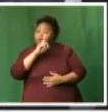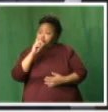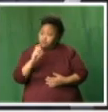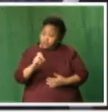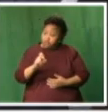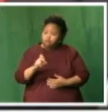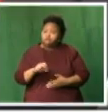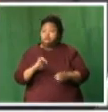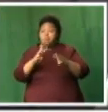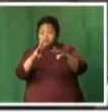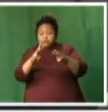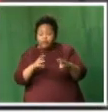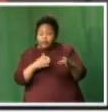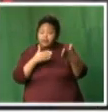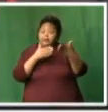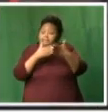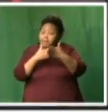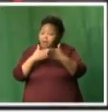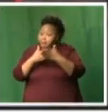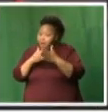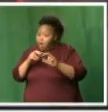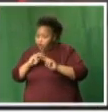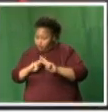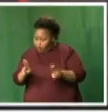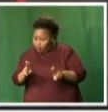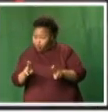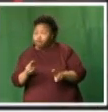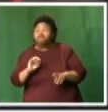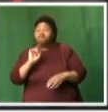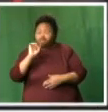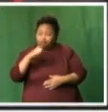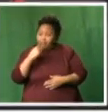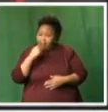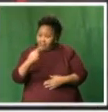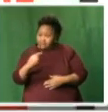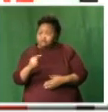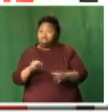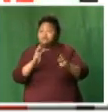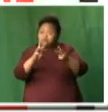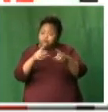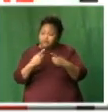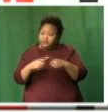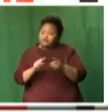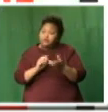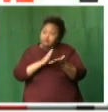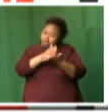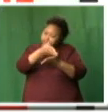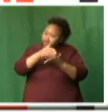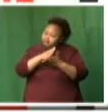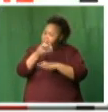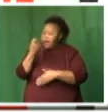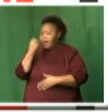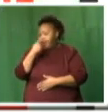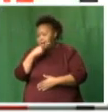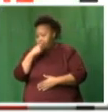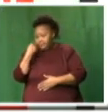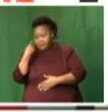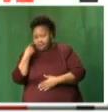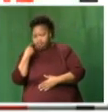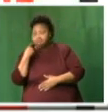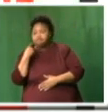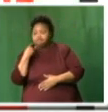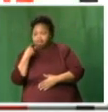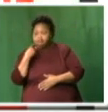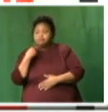bafisile basike cha bona bayahamba bafike futhi ke abakhethi balala muntu nawo nalo ofisile kubali volunteer kusoka